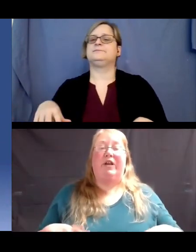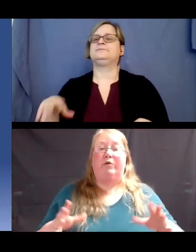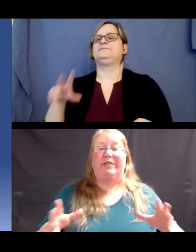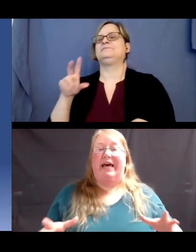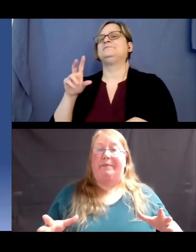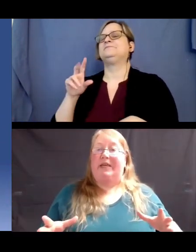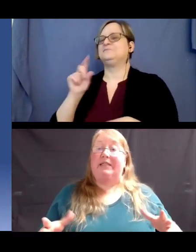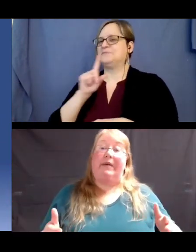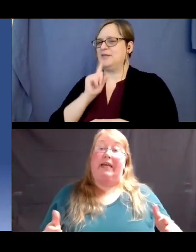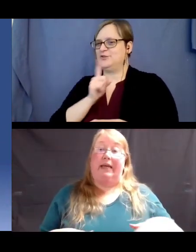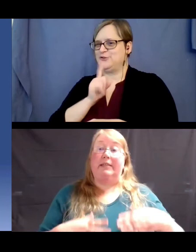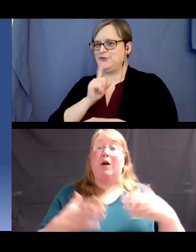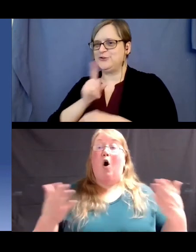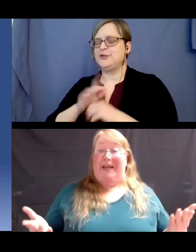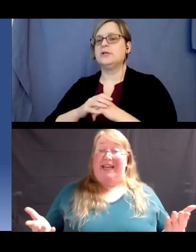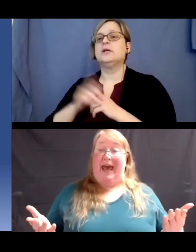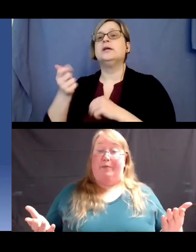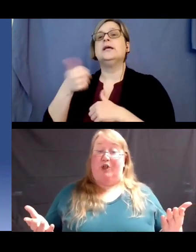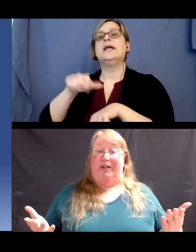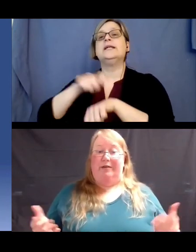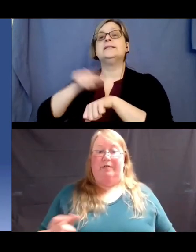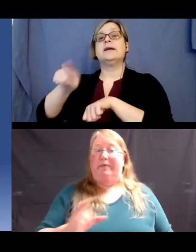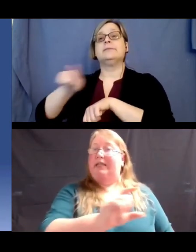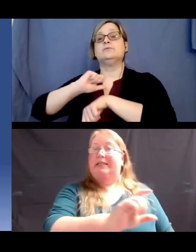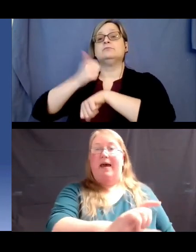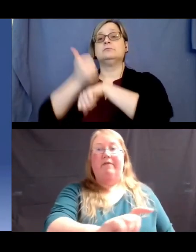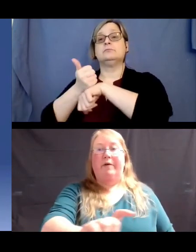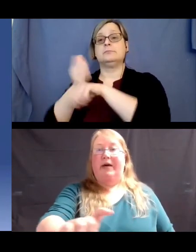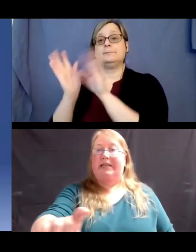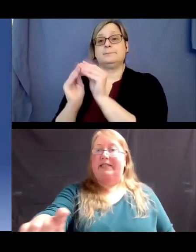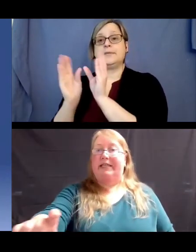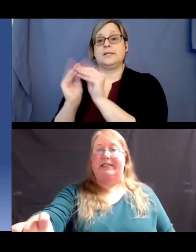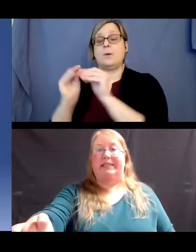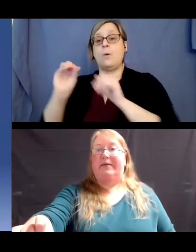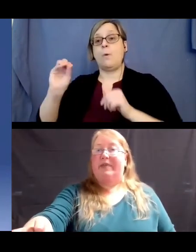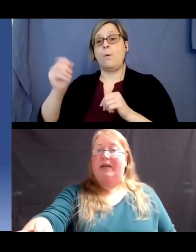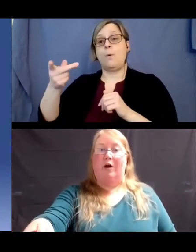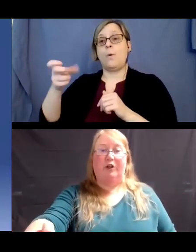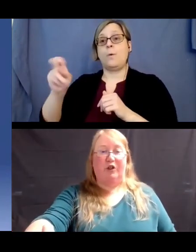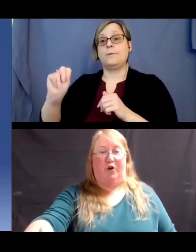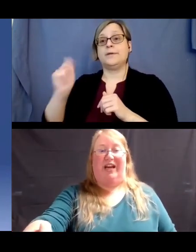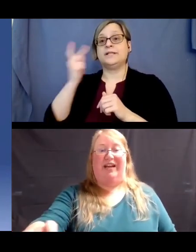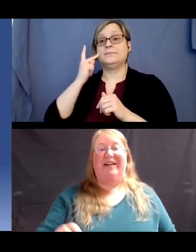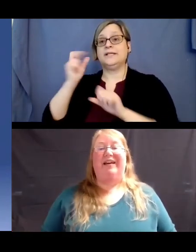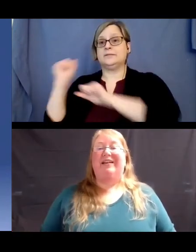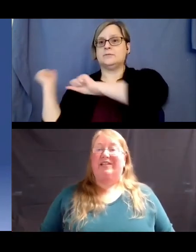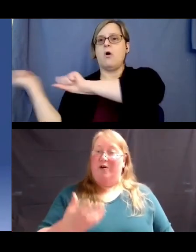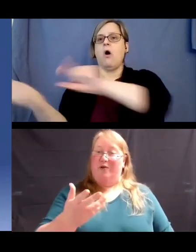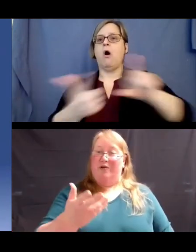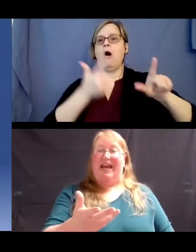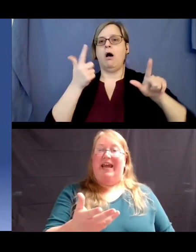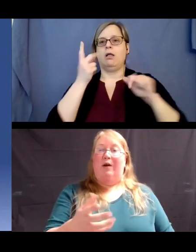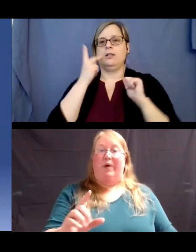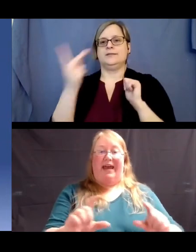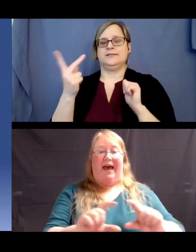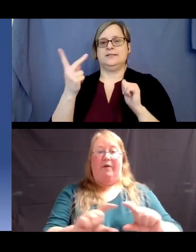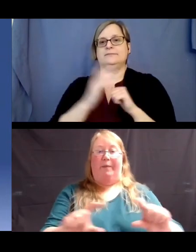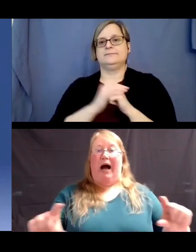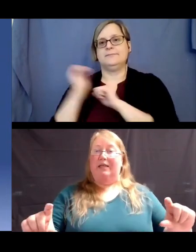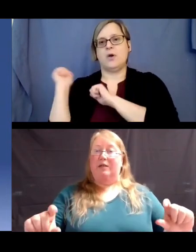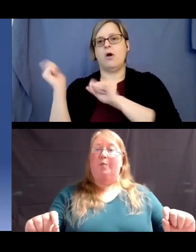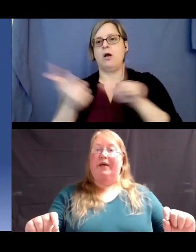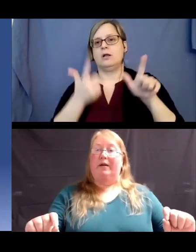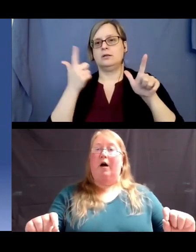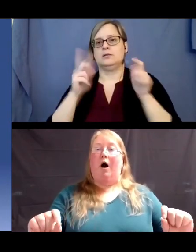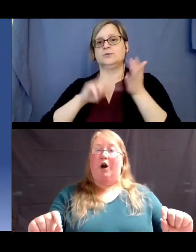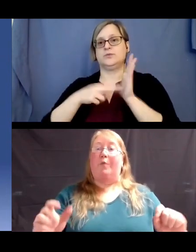So when you set up these meetings, open captioned means everybody sees the same thing on the screen. So today we have a